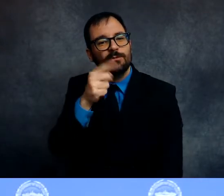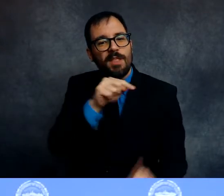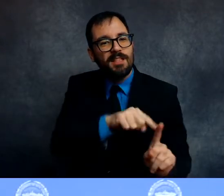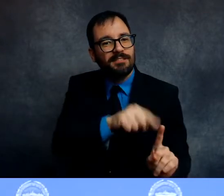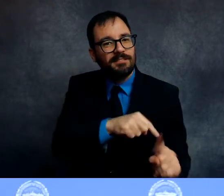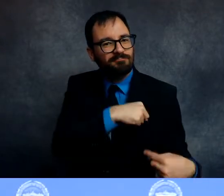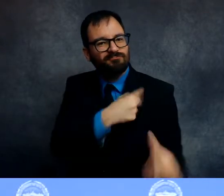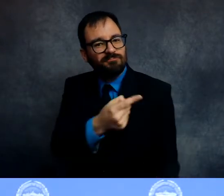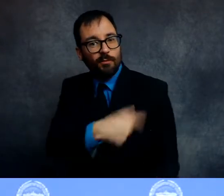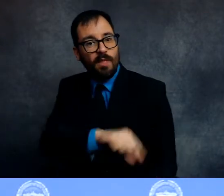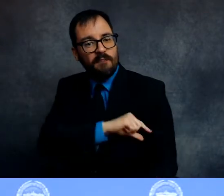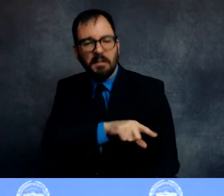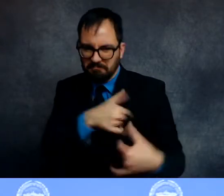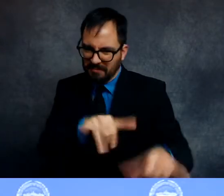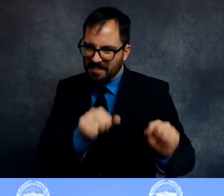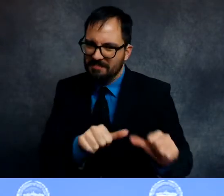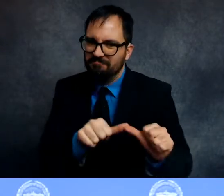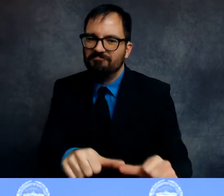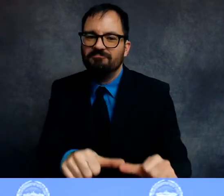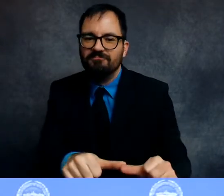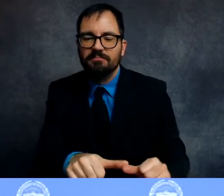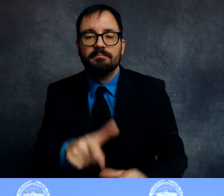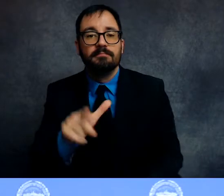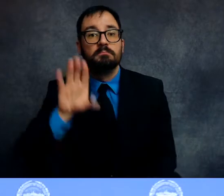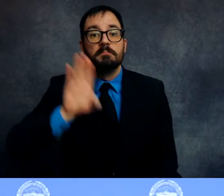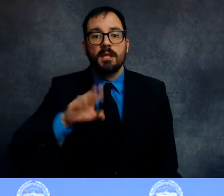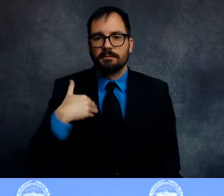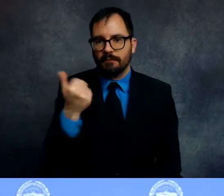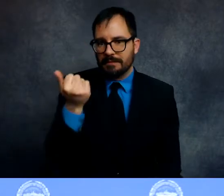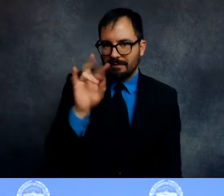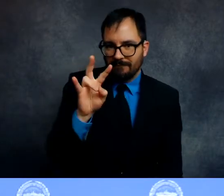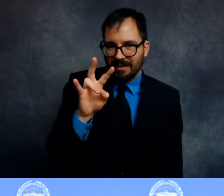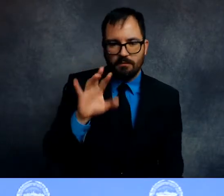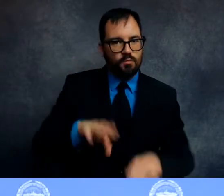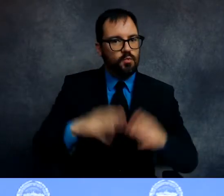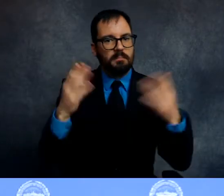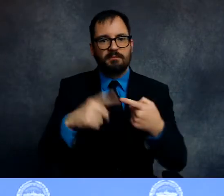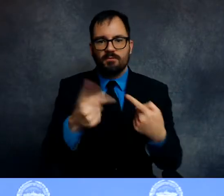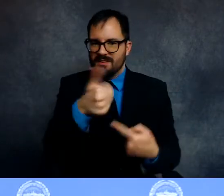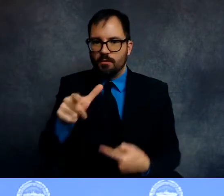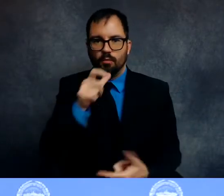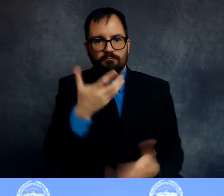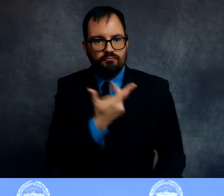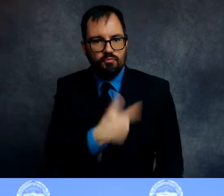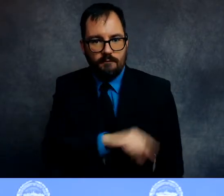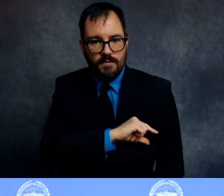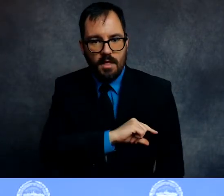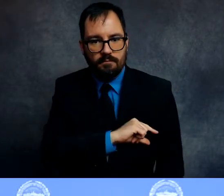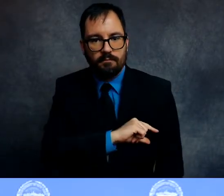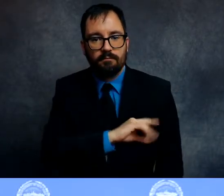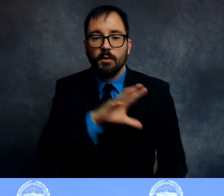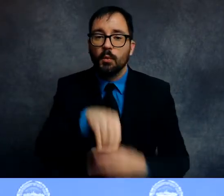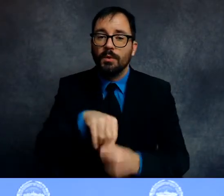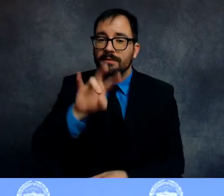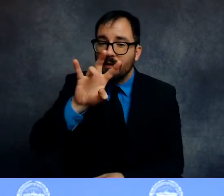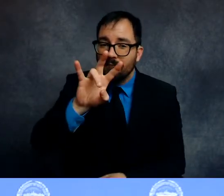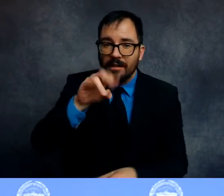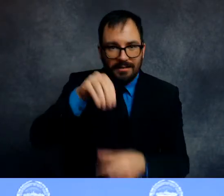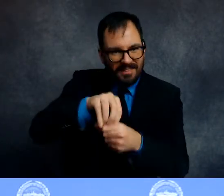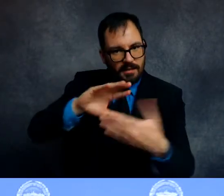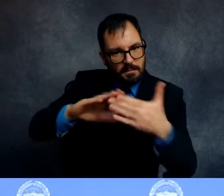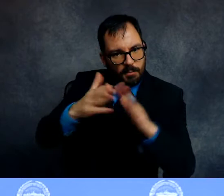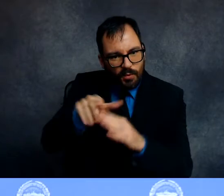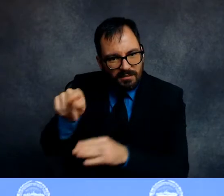everyone eligible in phase one. In Boston, we currently have 17 vaccination sites that are open to all eligible